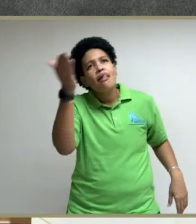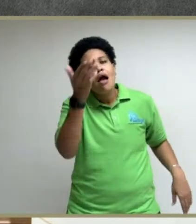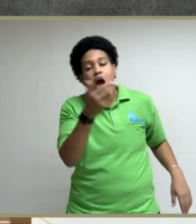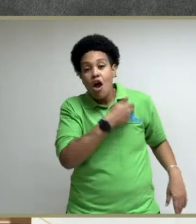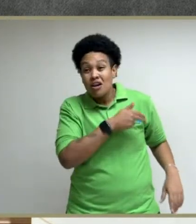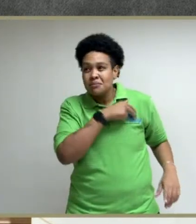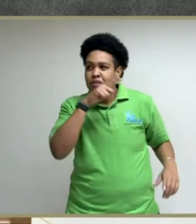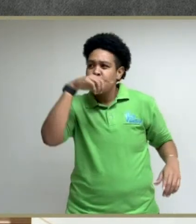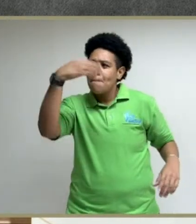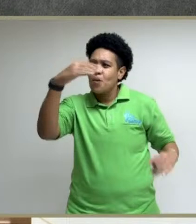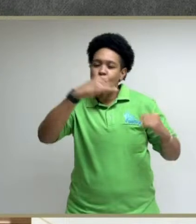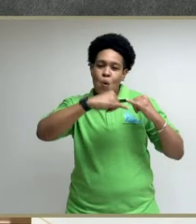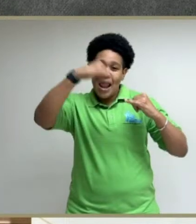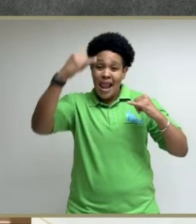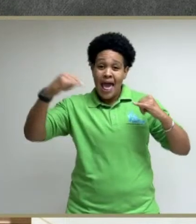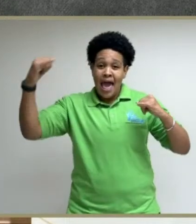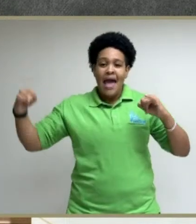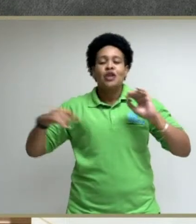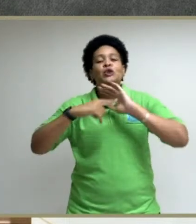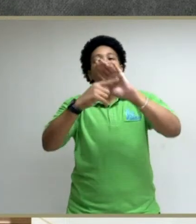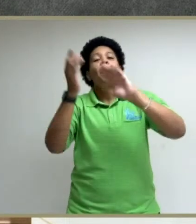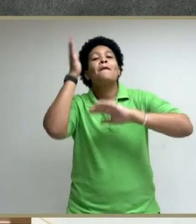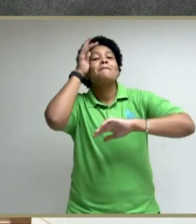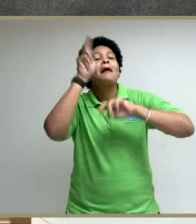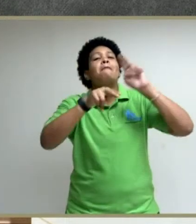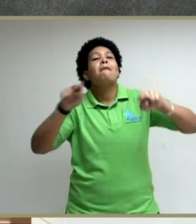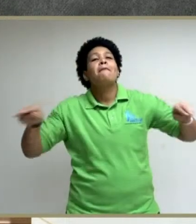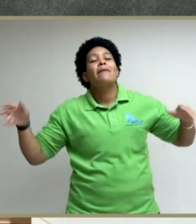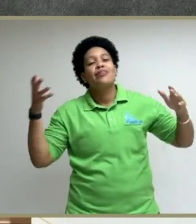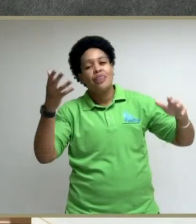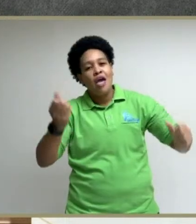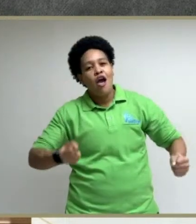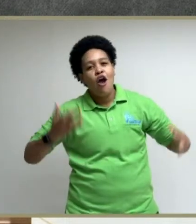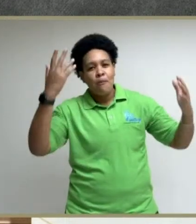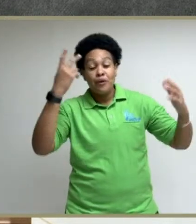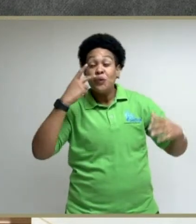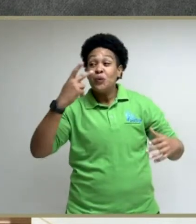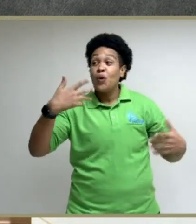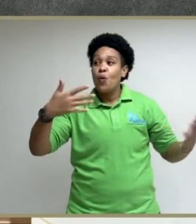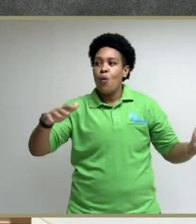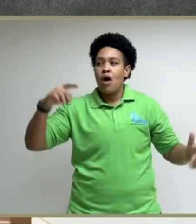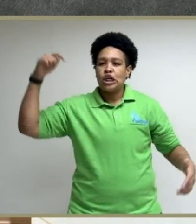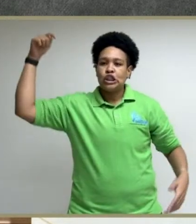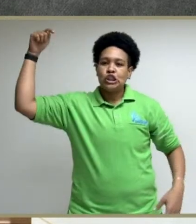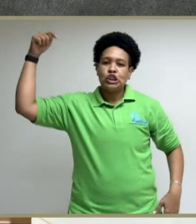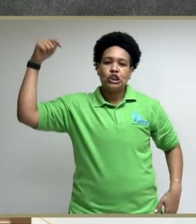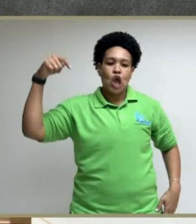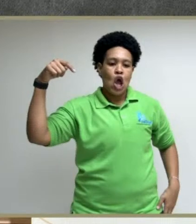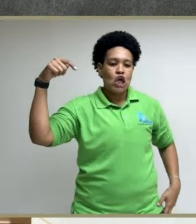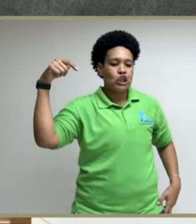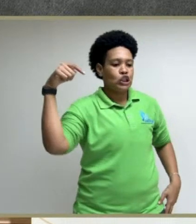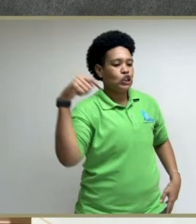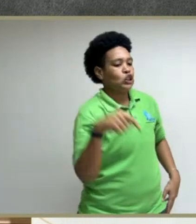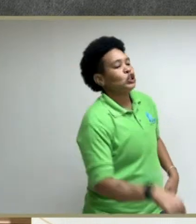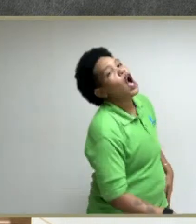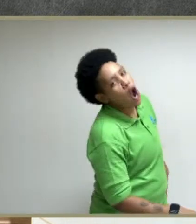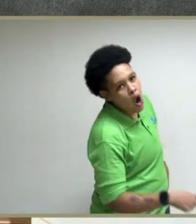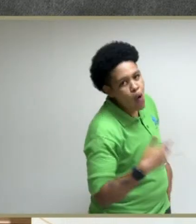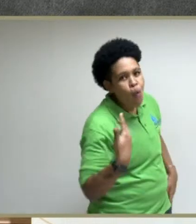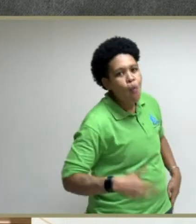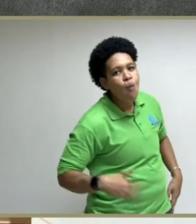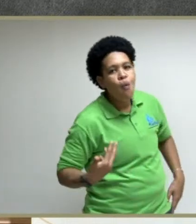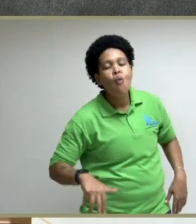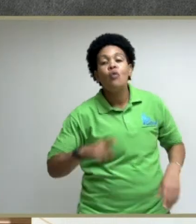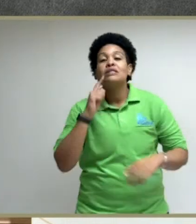in the blue line, and we can see that there is certainly a huge trending down in the number of beds that are occupied